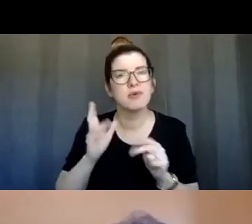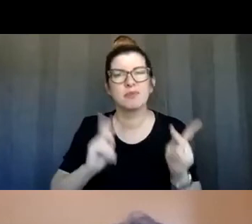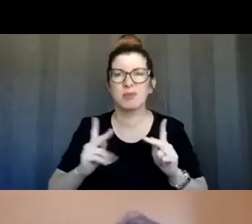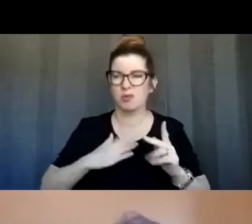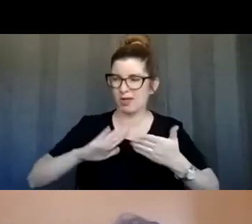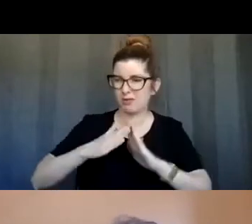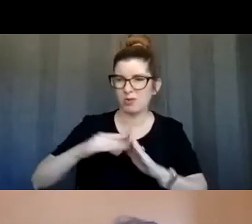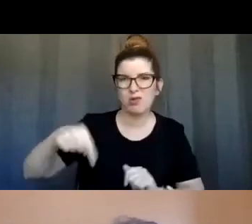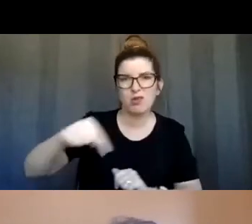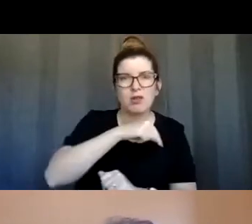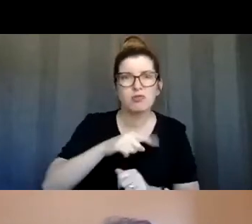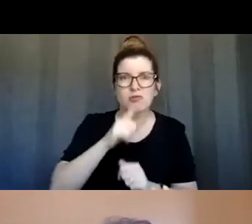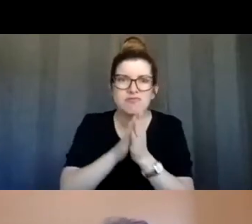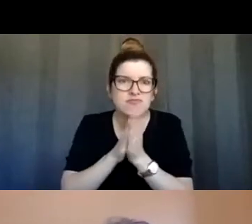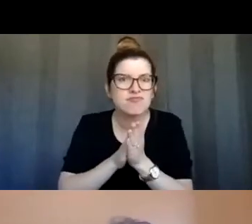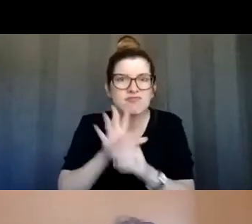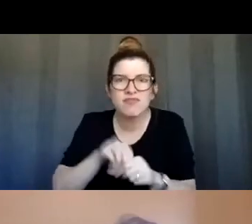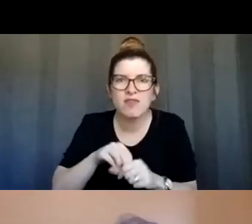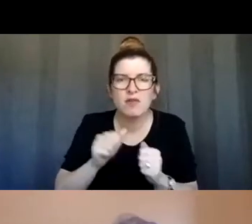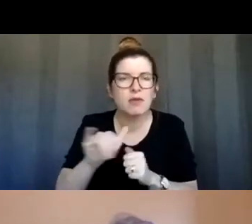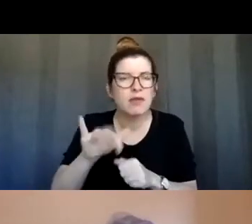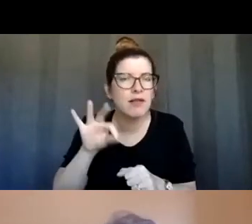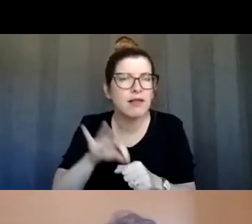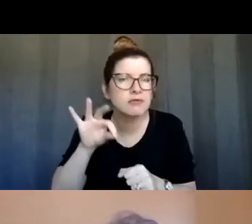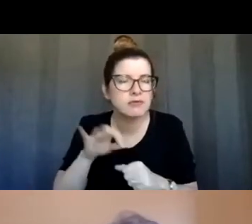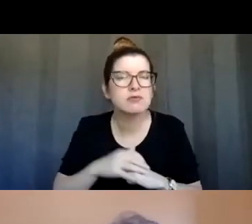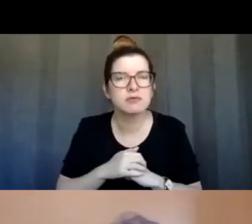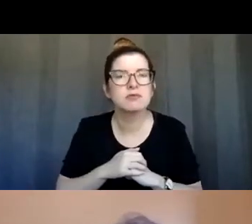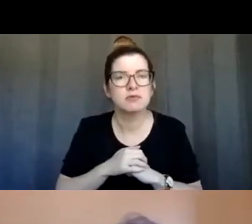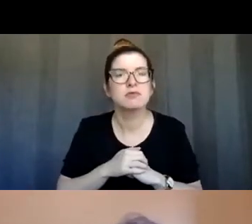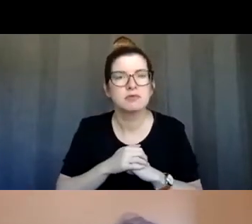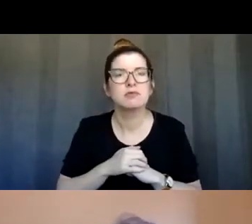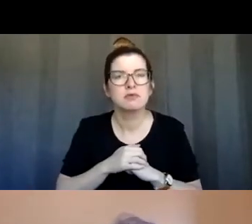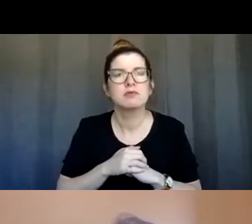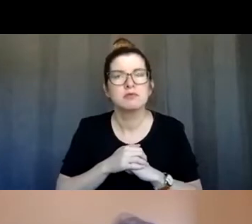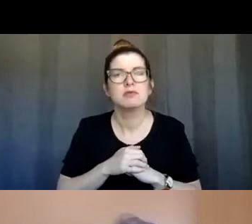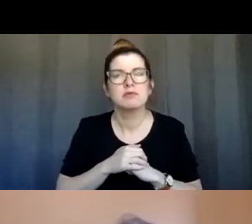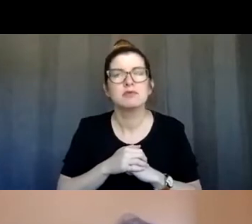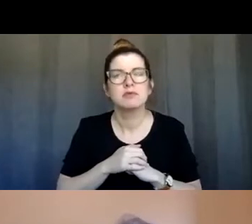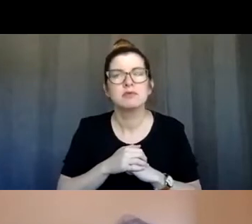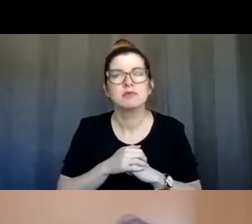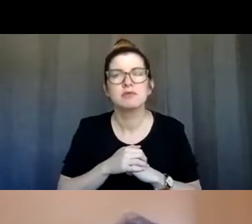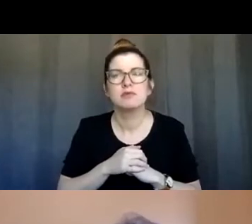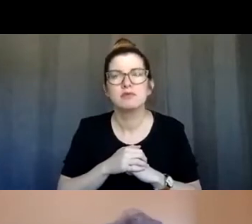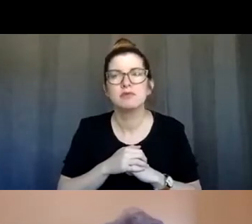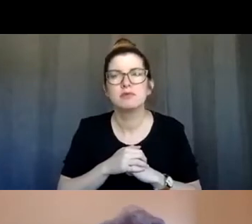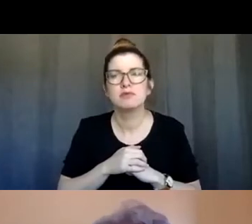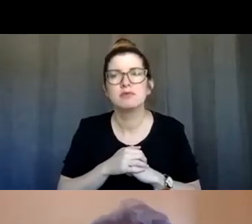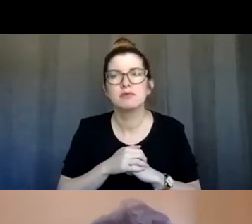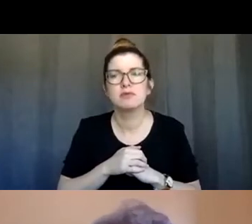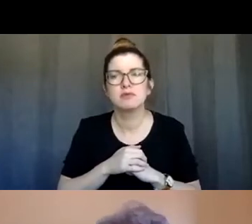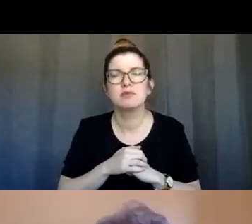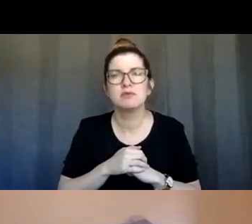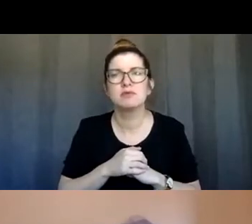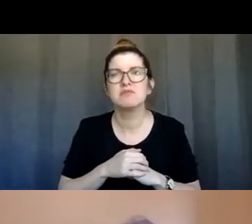how involved they were in that election. You know, so I think that was it was a big